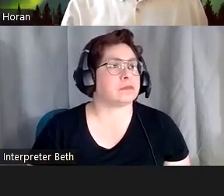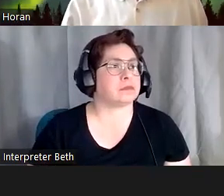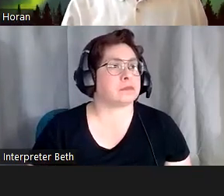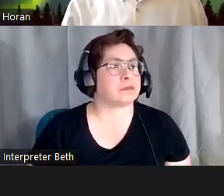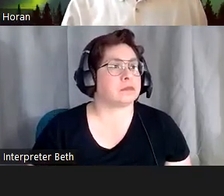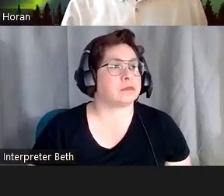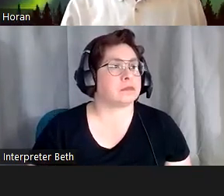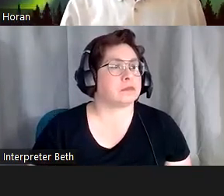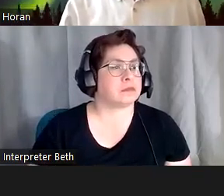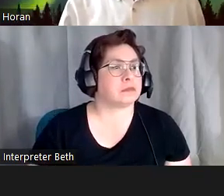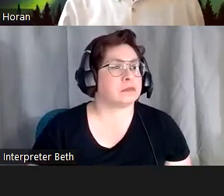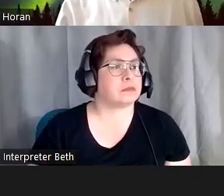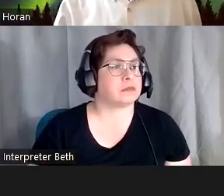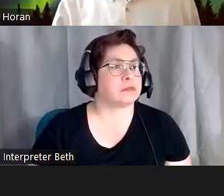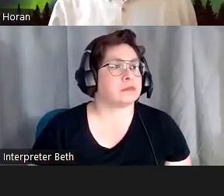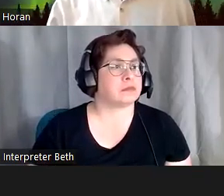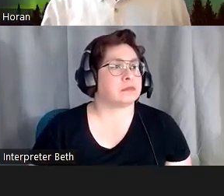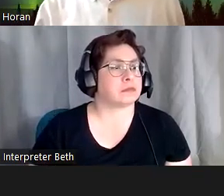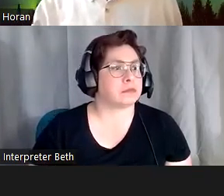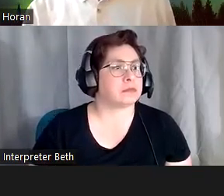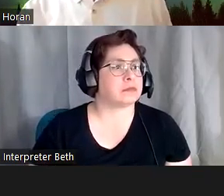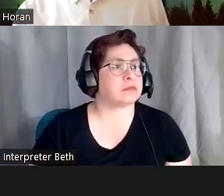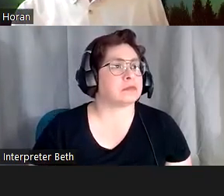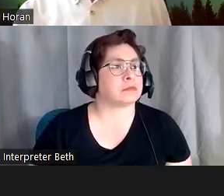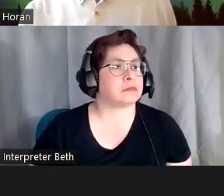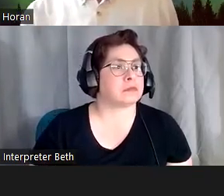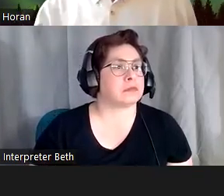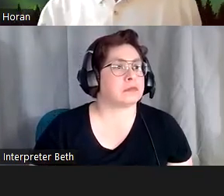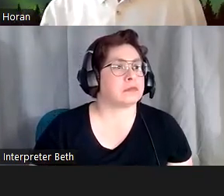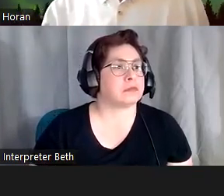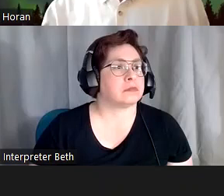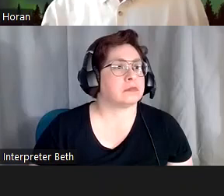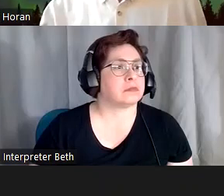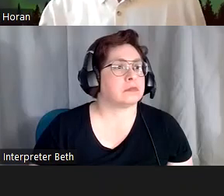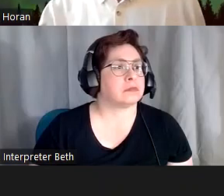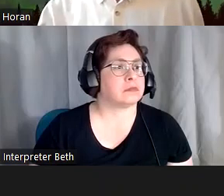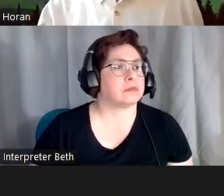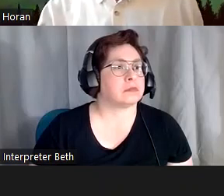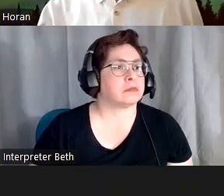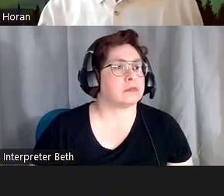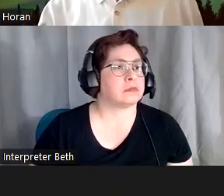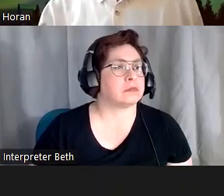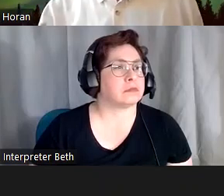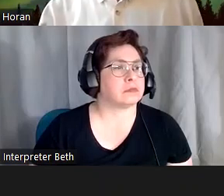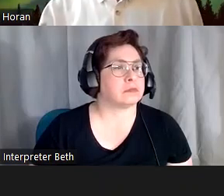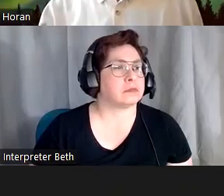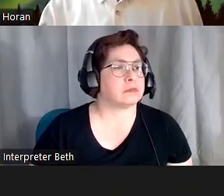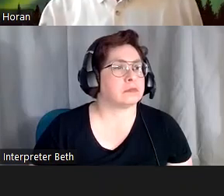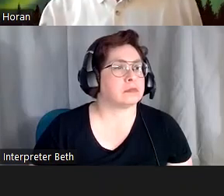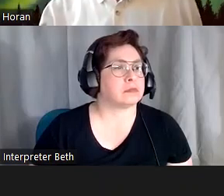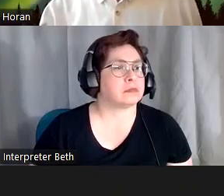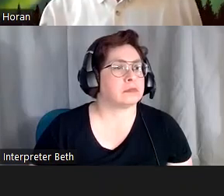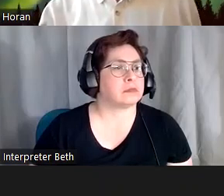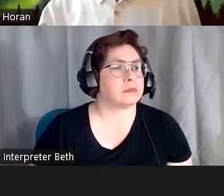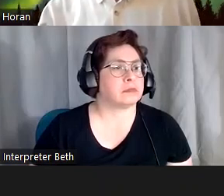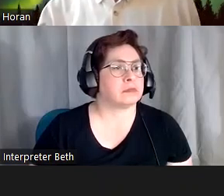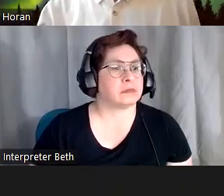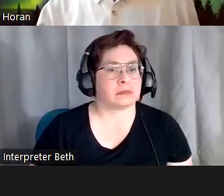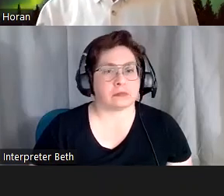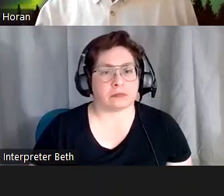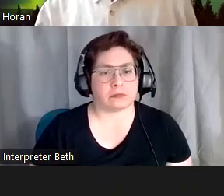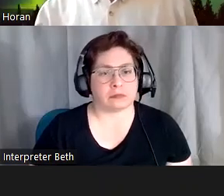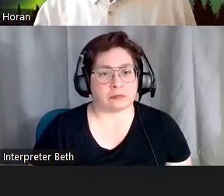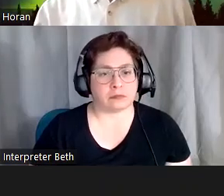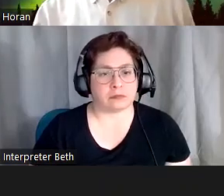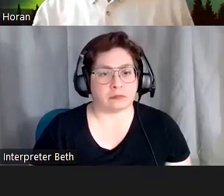can, like I'm thinking of the invasive emerald ash borer, right, that we just found out here in the Northwest.